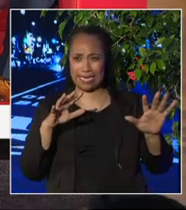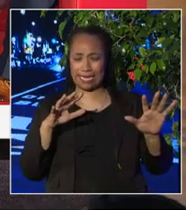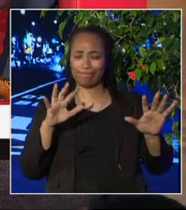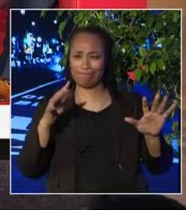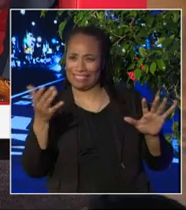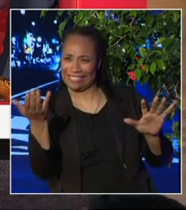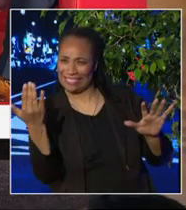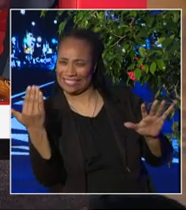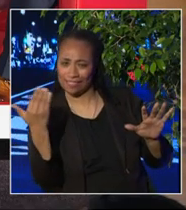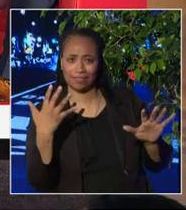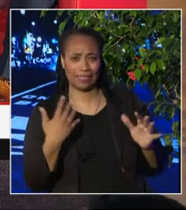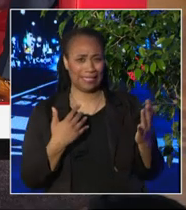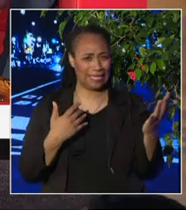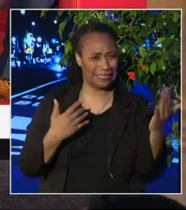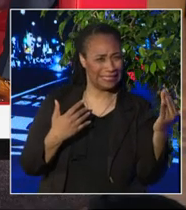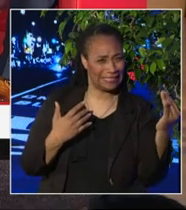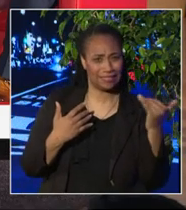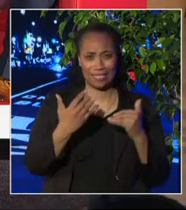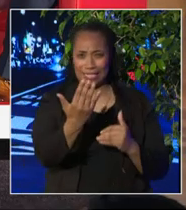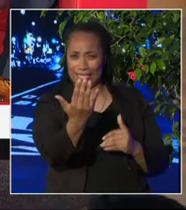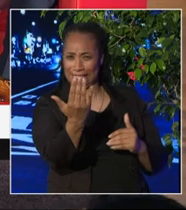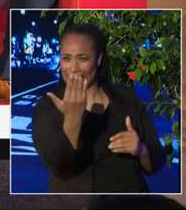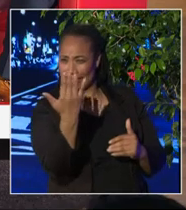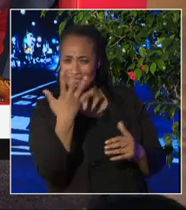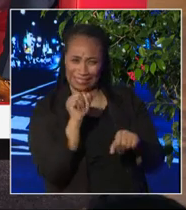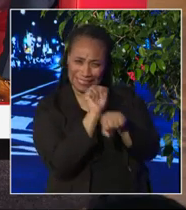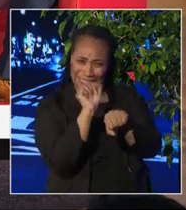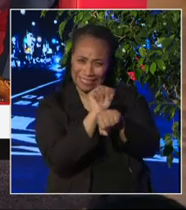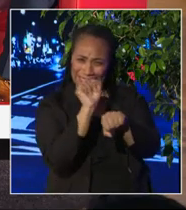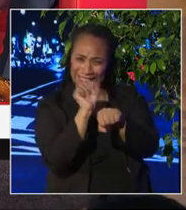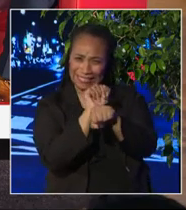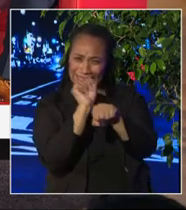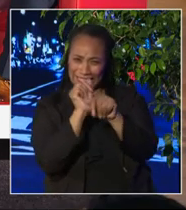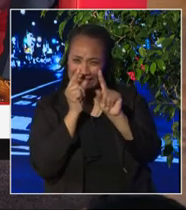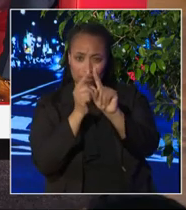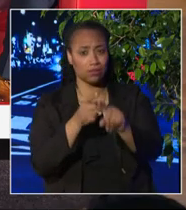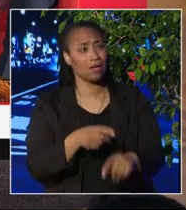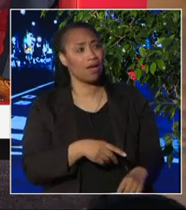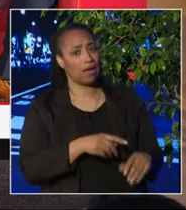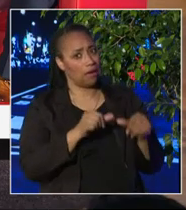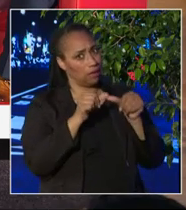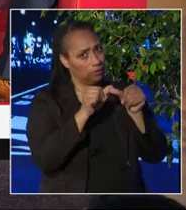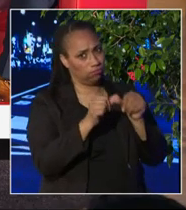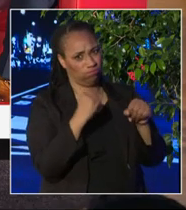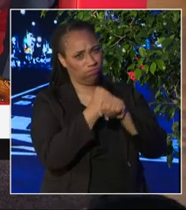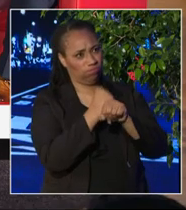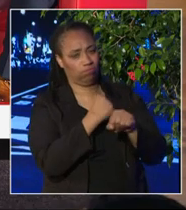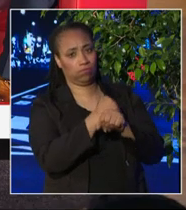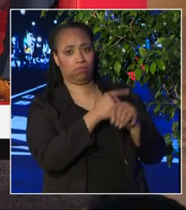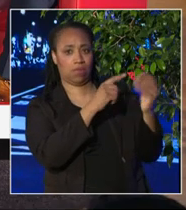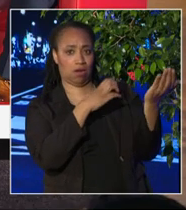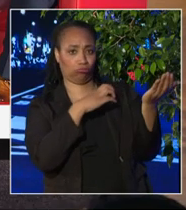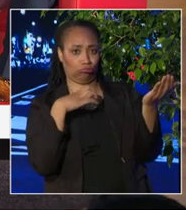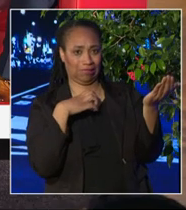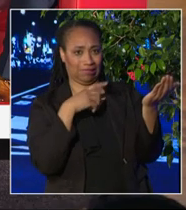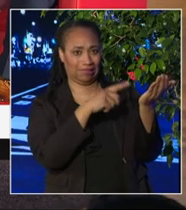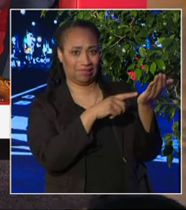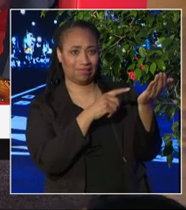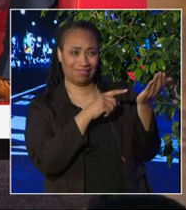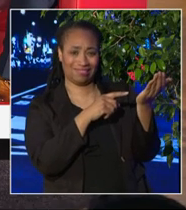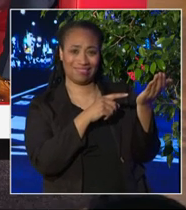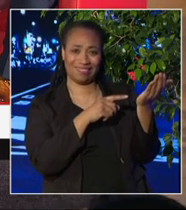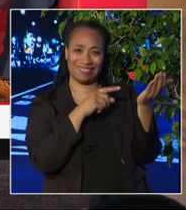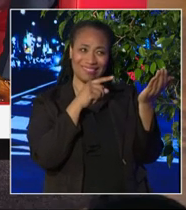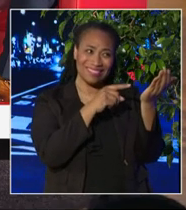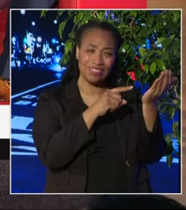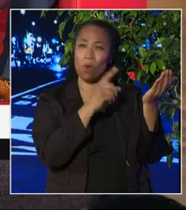keep our eyes focused as well on what it means to be full American citizens with voting